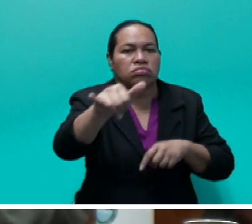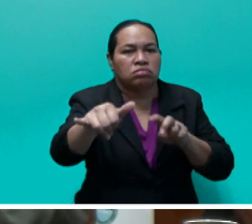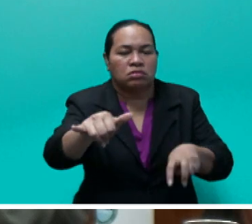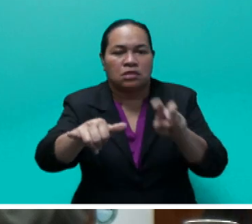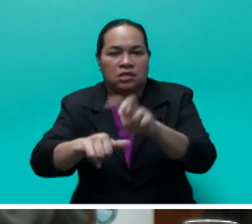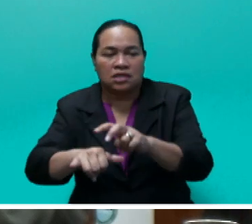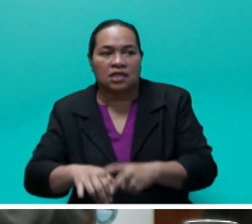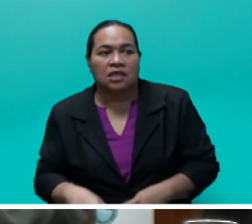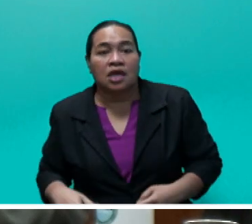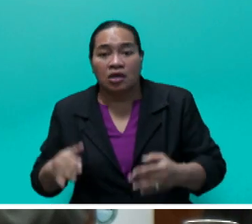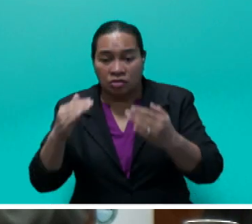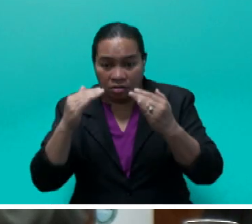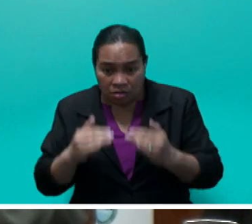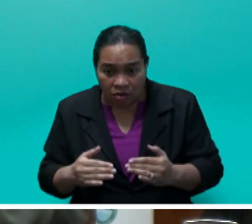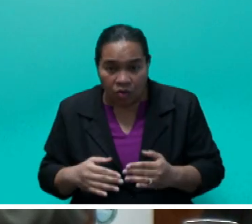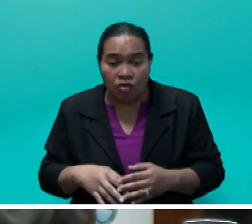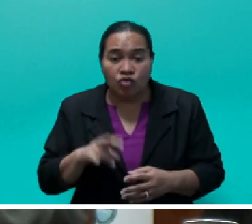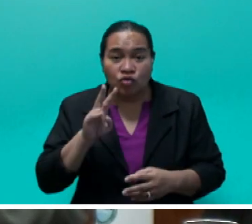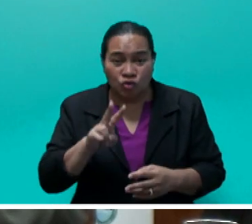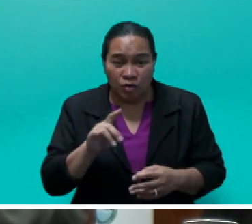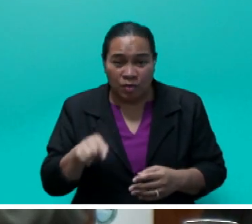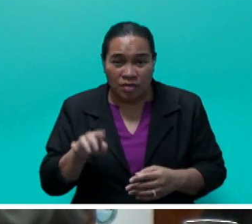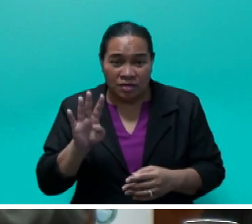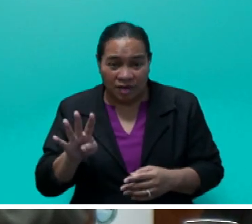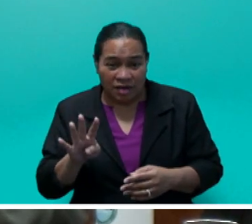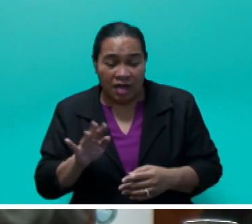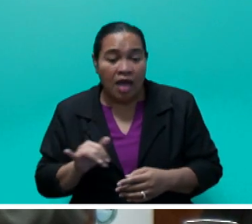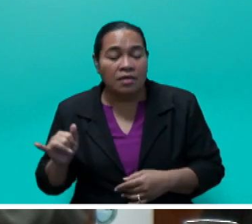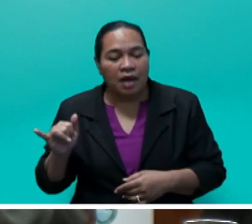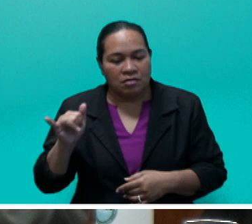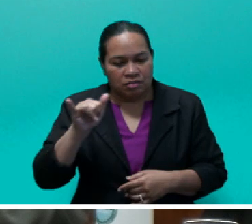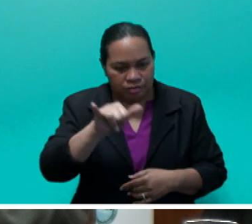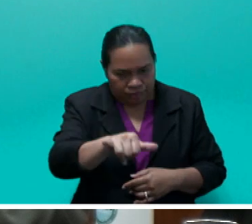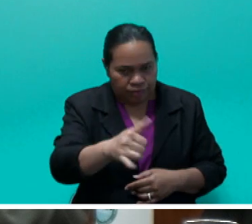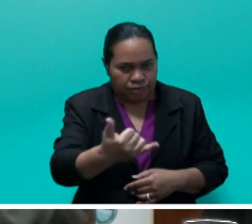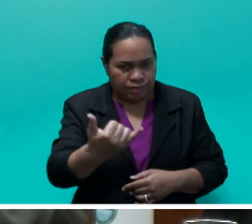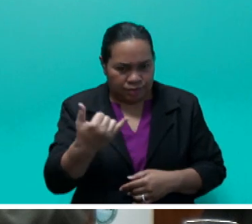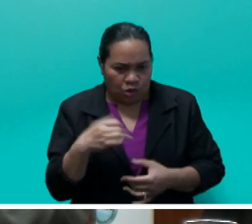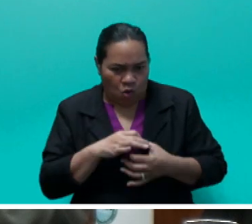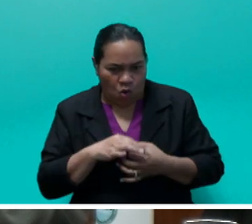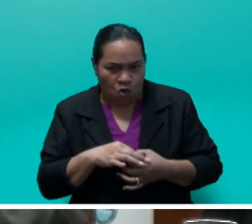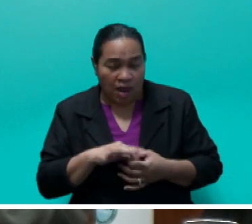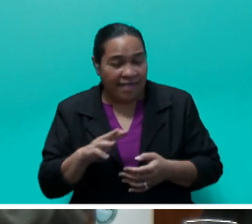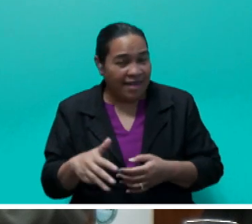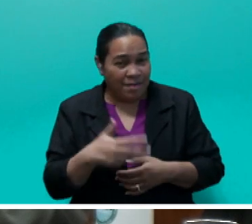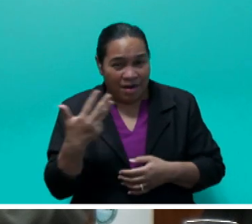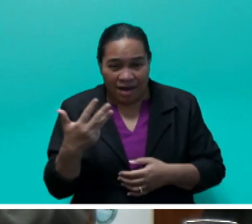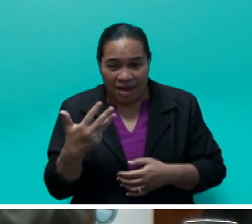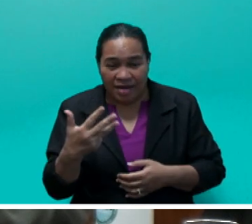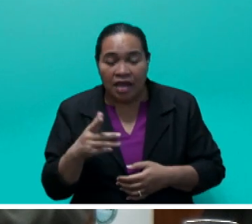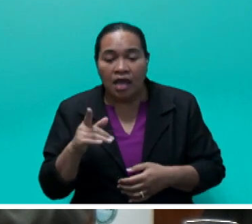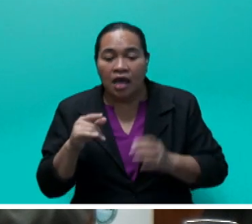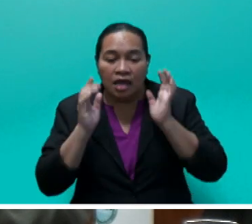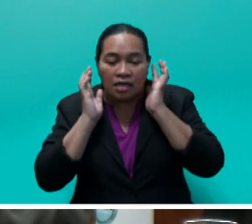cabotage traffic between 2 points within a foreign country as part of a flight to and from the home country. And the ninth freedom, transport